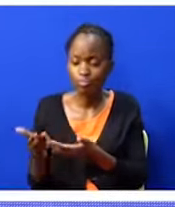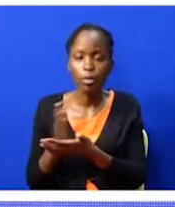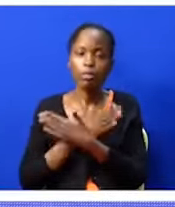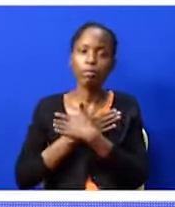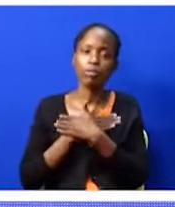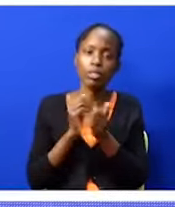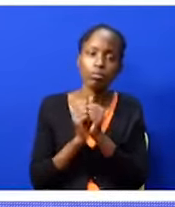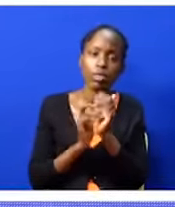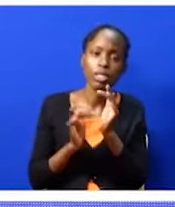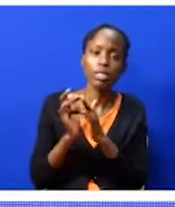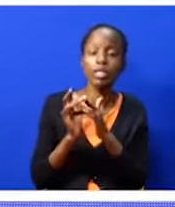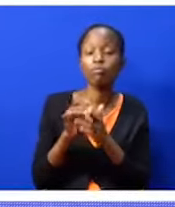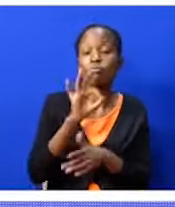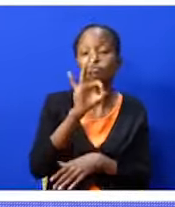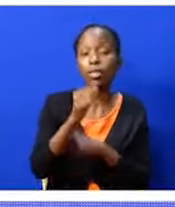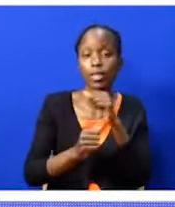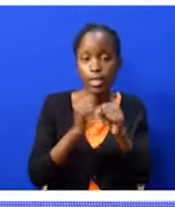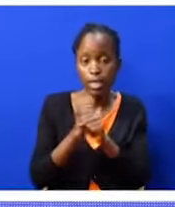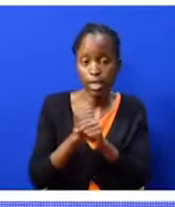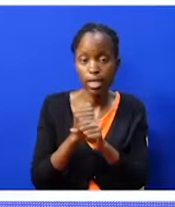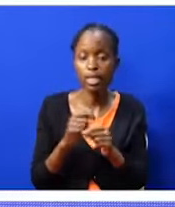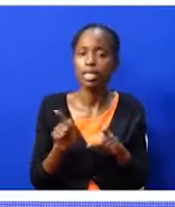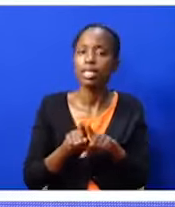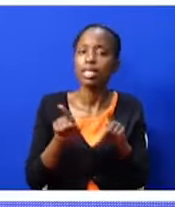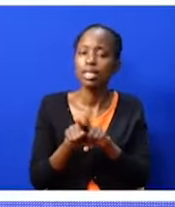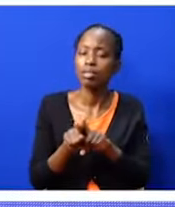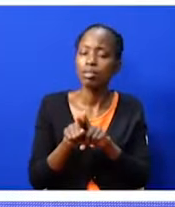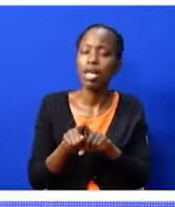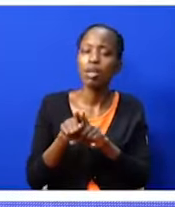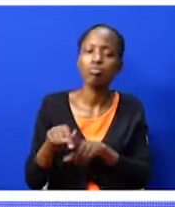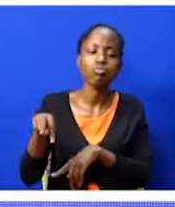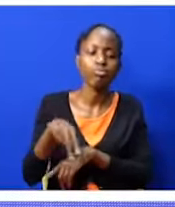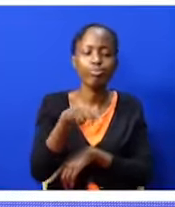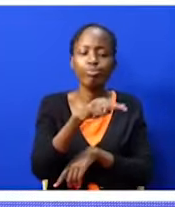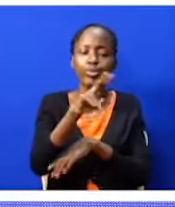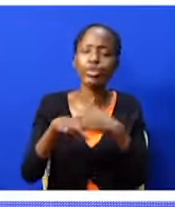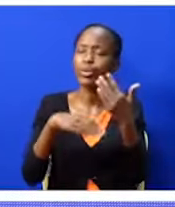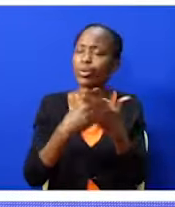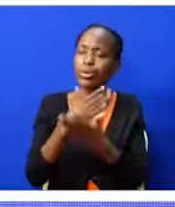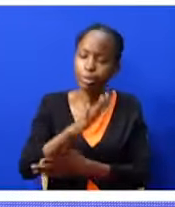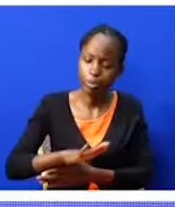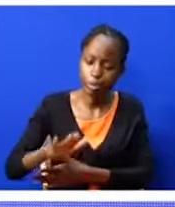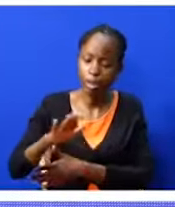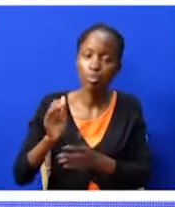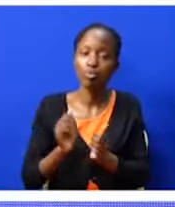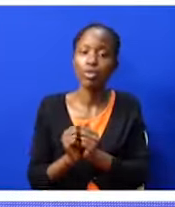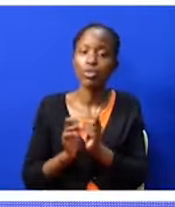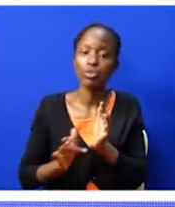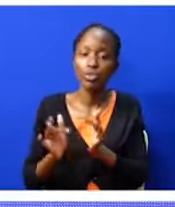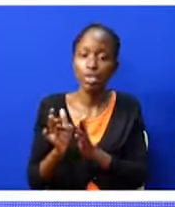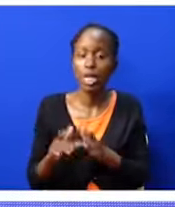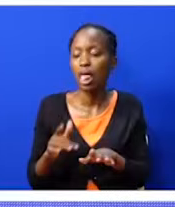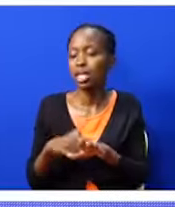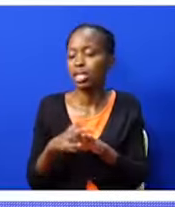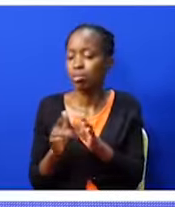Jesus for 3 good years. They had walked everywhere with Jesus. As Jesus was healing